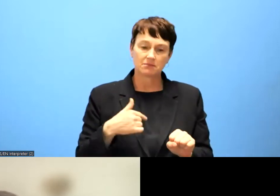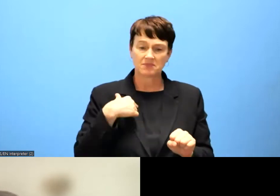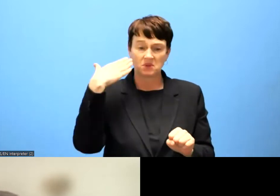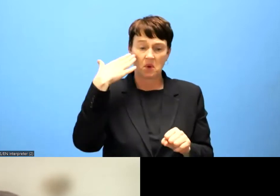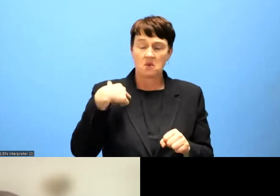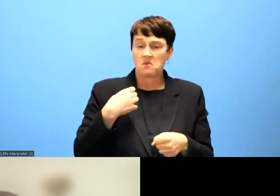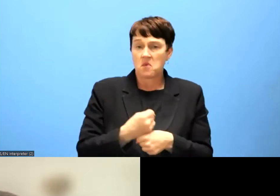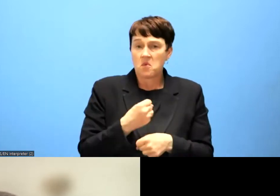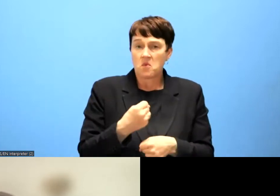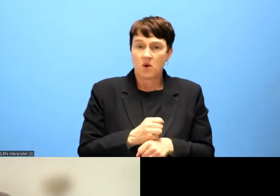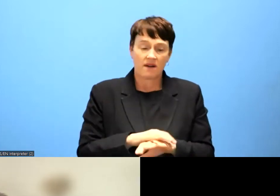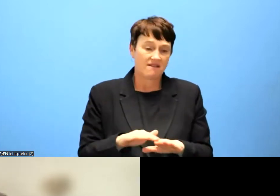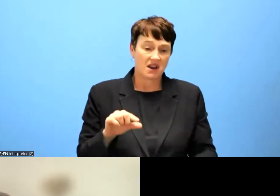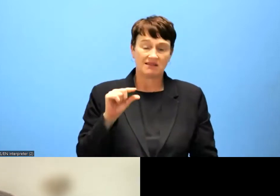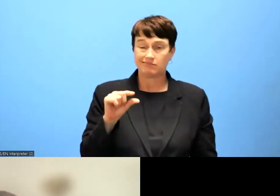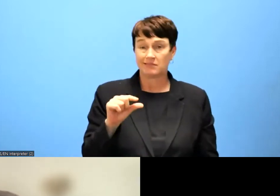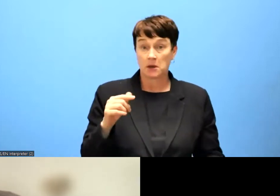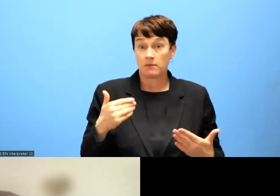if the European standard can